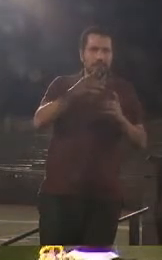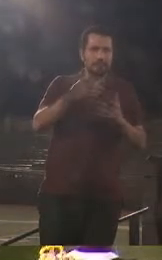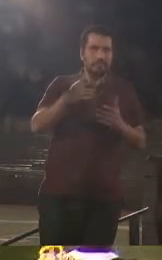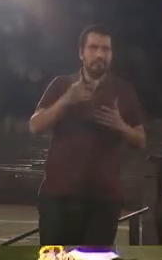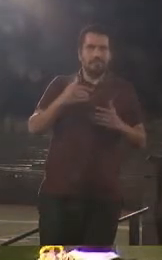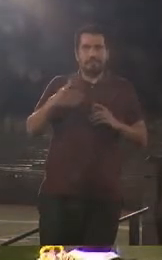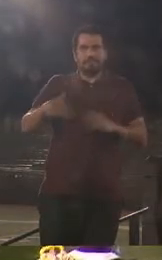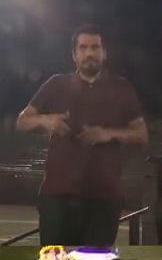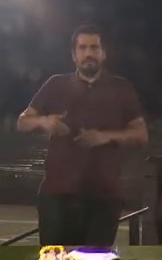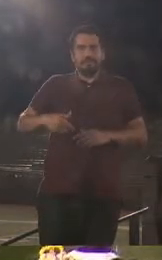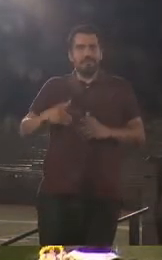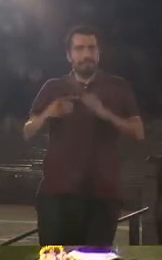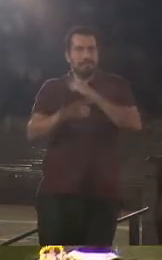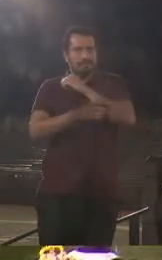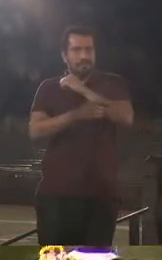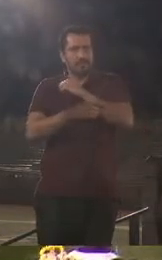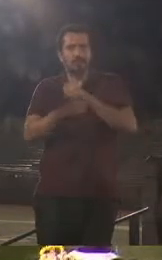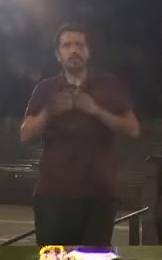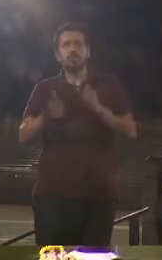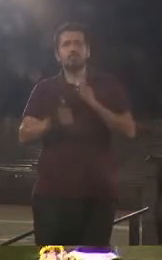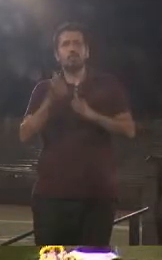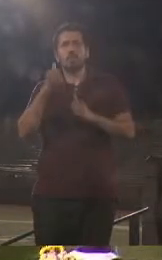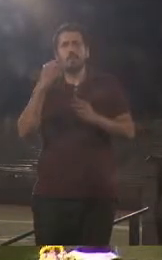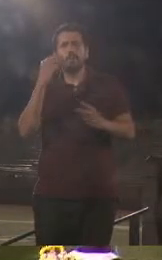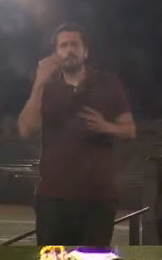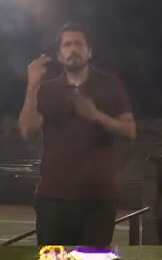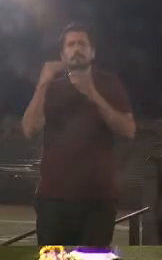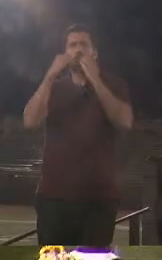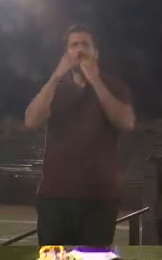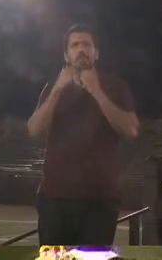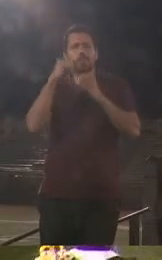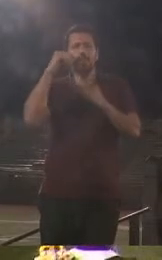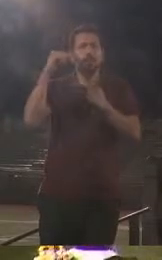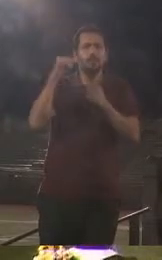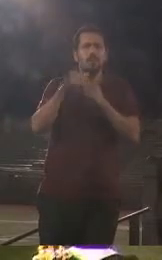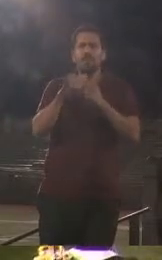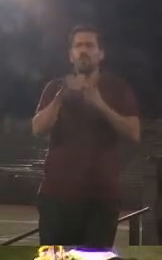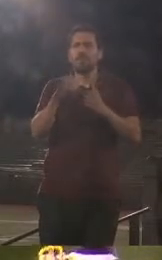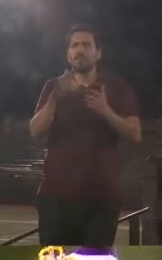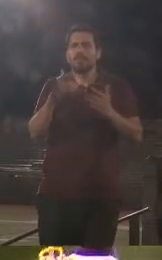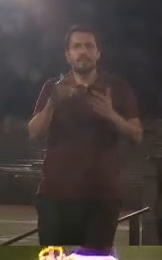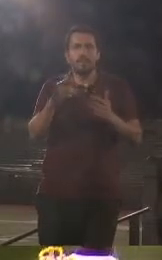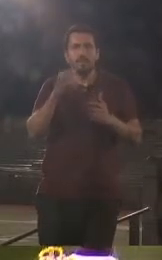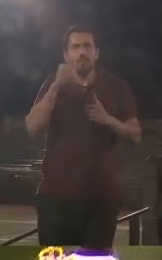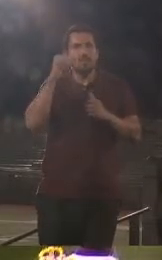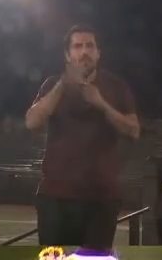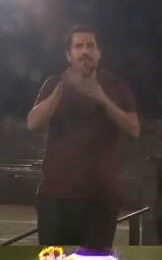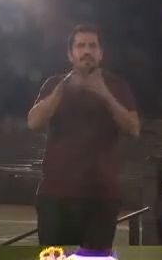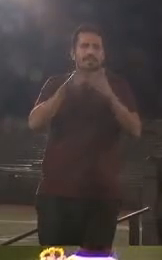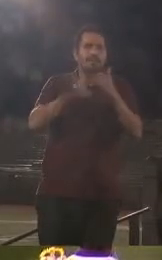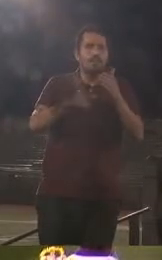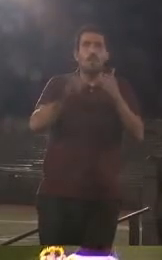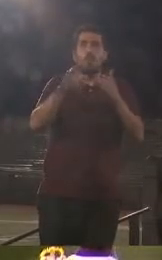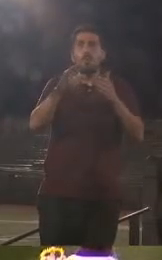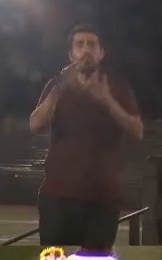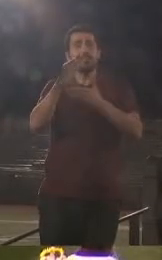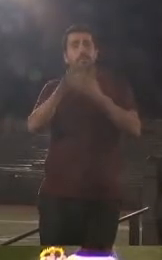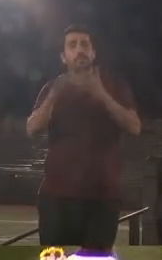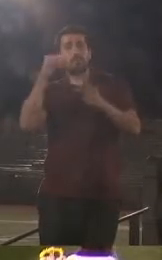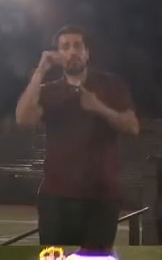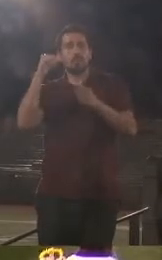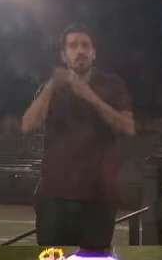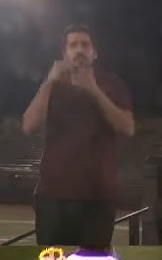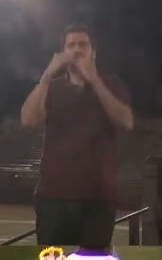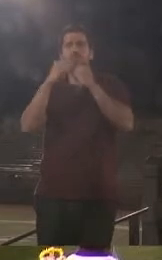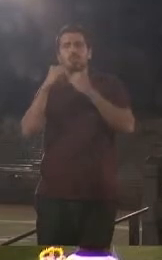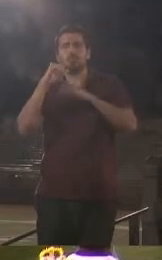Those are the types of memories we will hold on to most of all. Those are the types of memories we won't lose in a week, and those are the types of memories that determine who